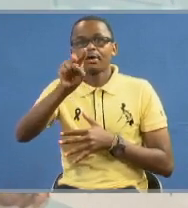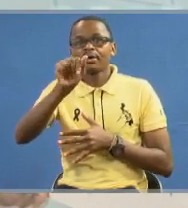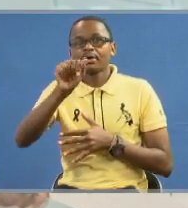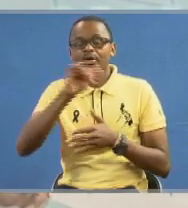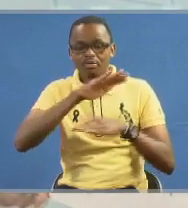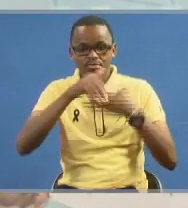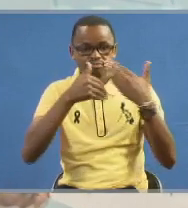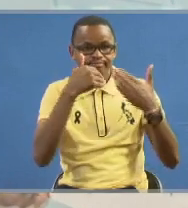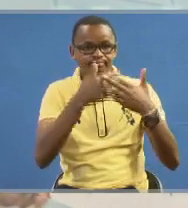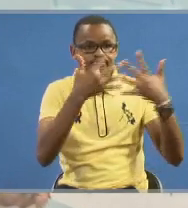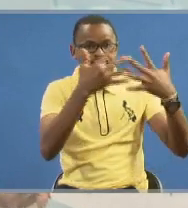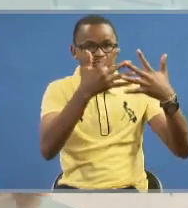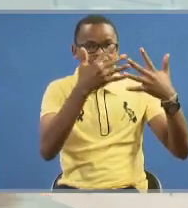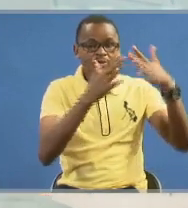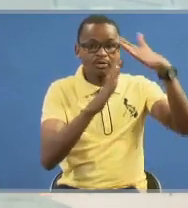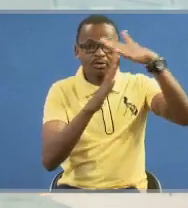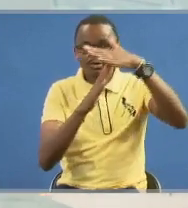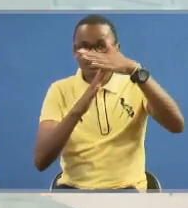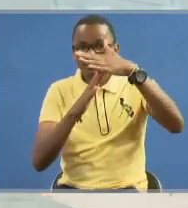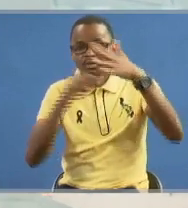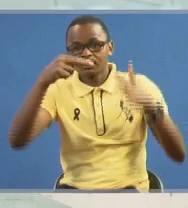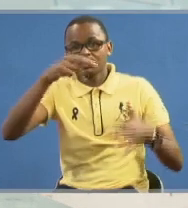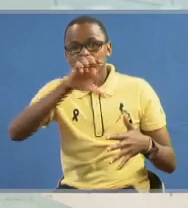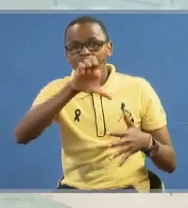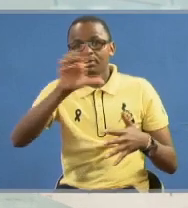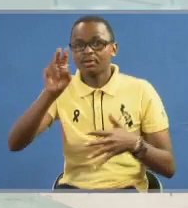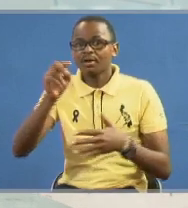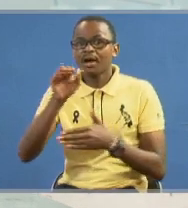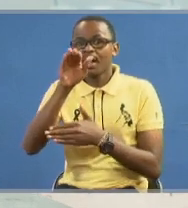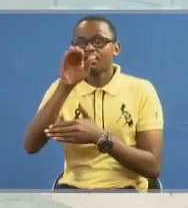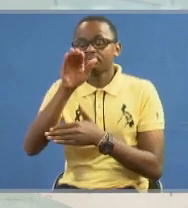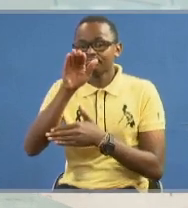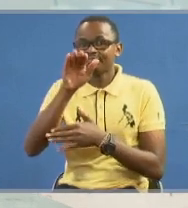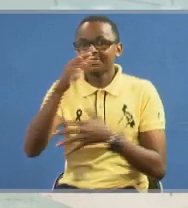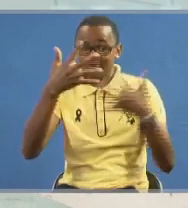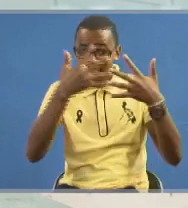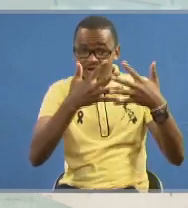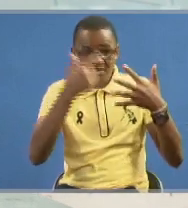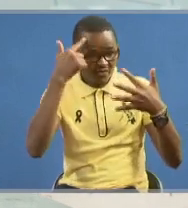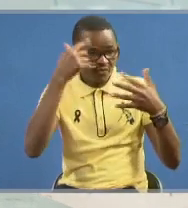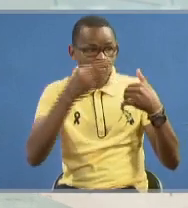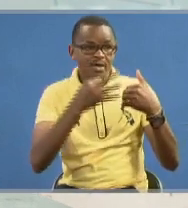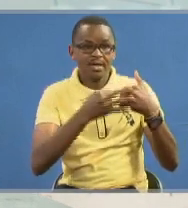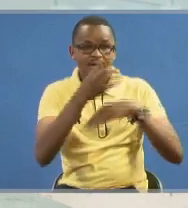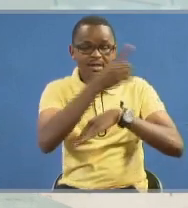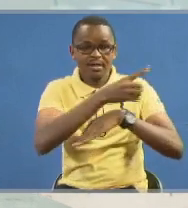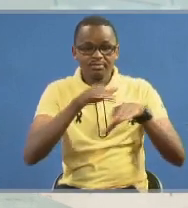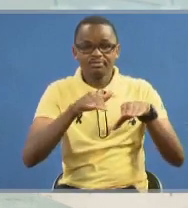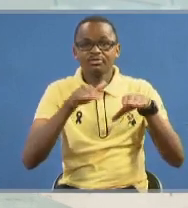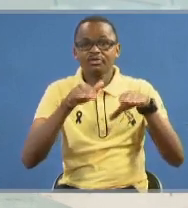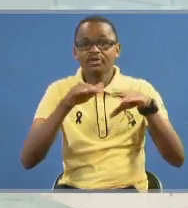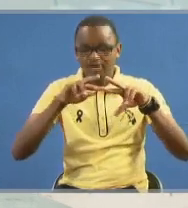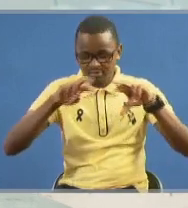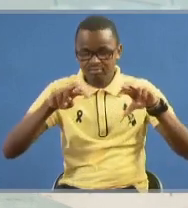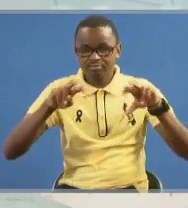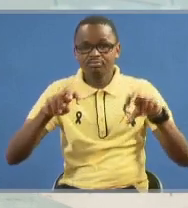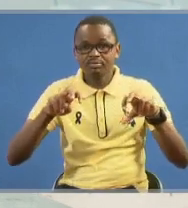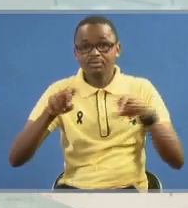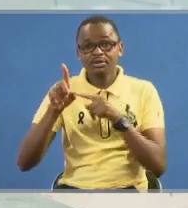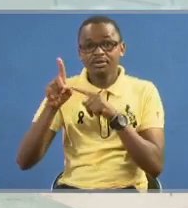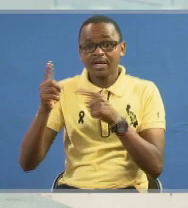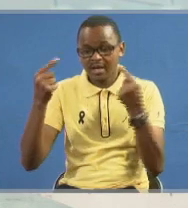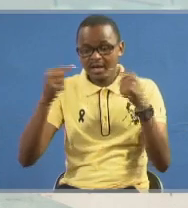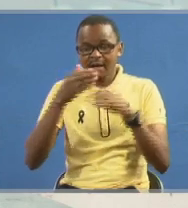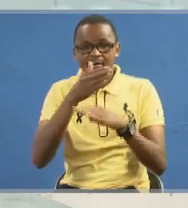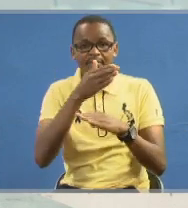at Milimani Court, with Magistrate Helen Okwani ordering the two to be detained for 8 days pending investigations. This